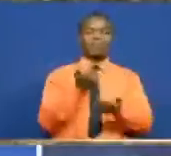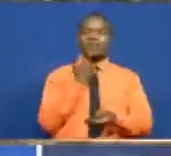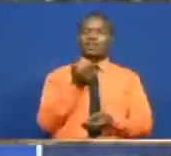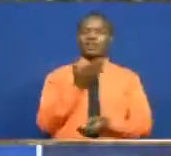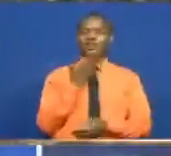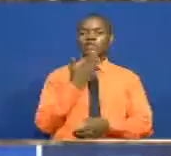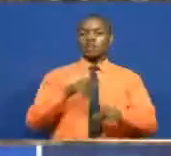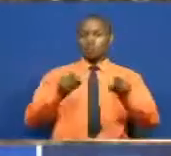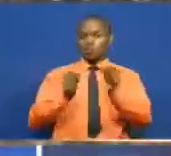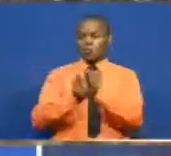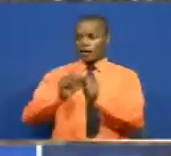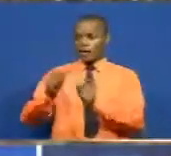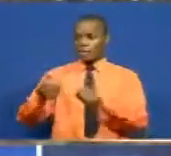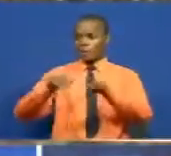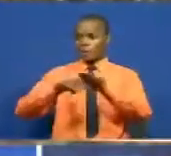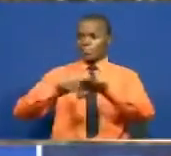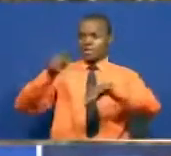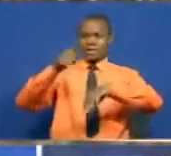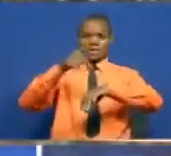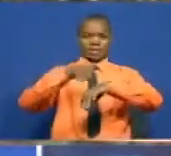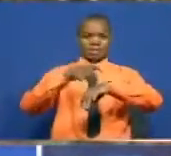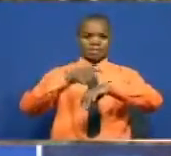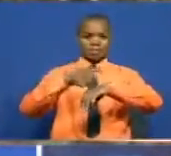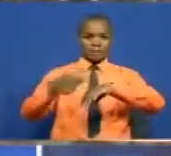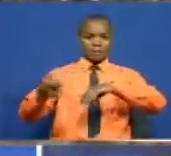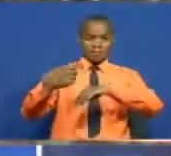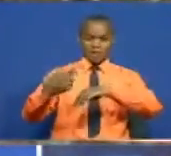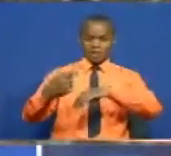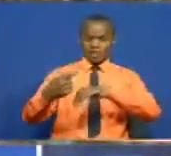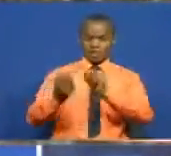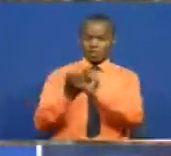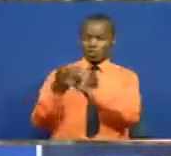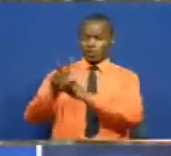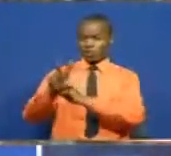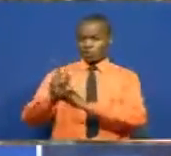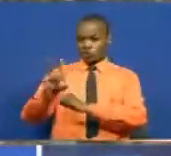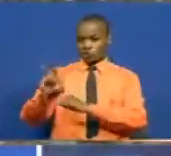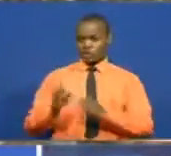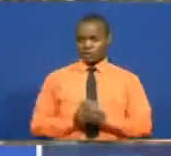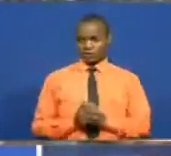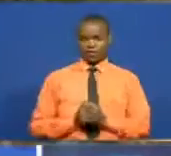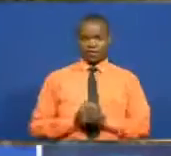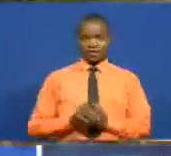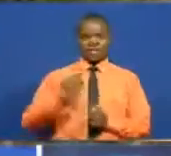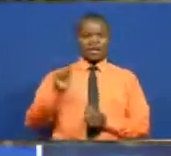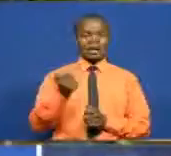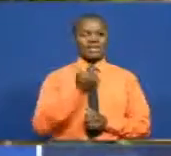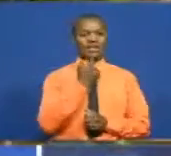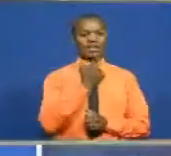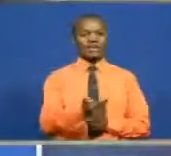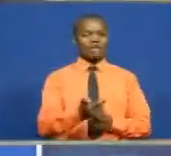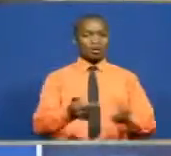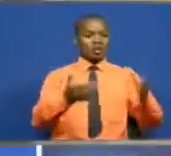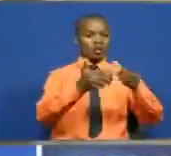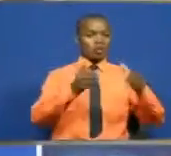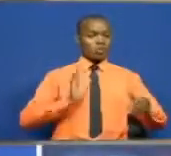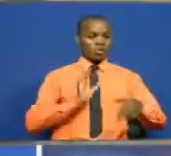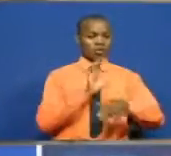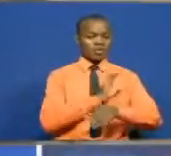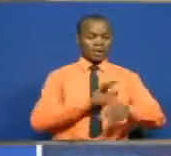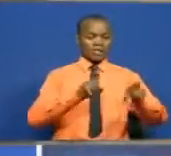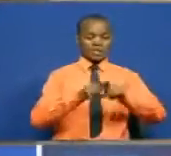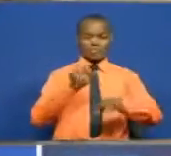member states by December 30, 2020. Kenya appealed to Comesa technical committees and requested for a 2 years